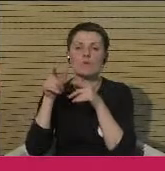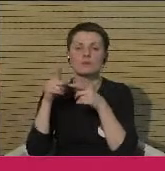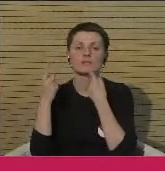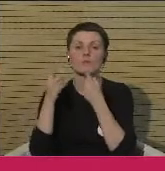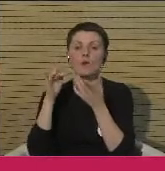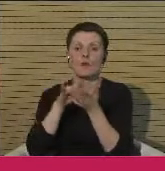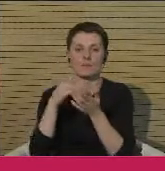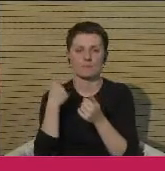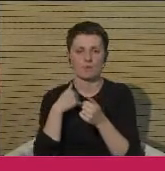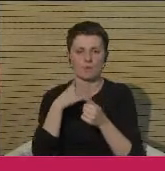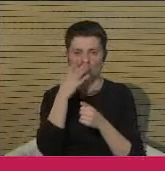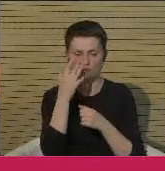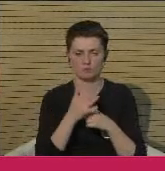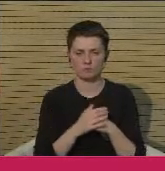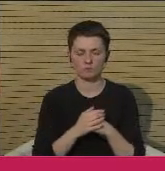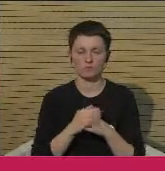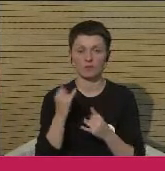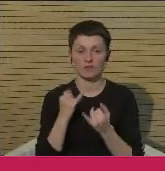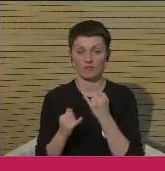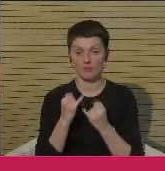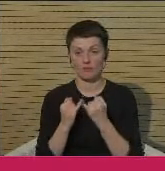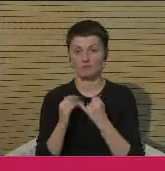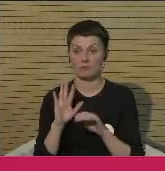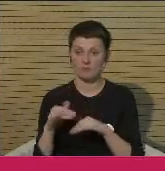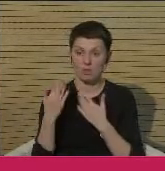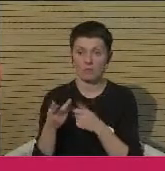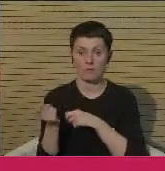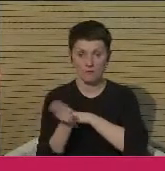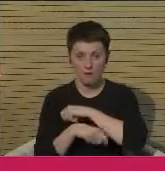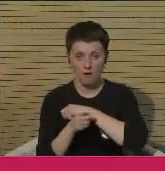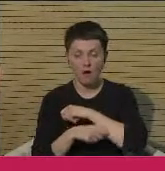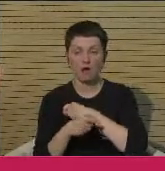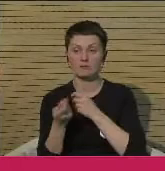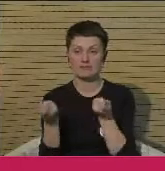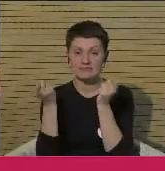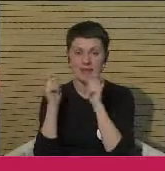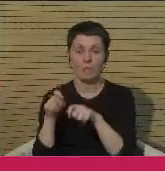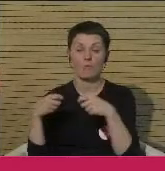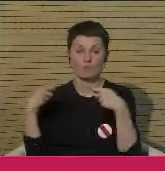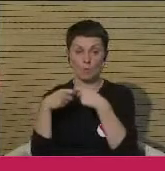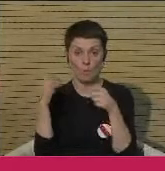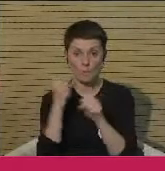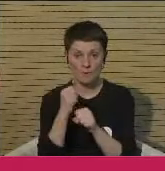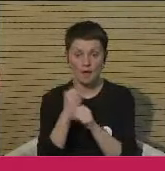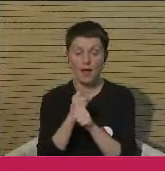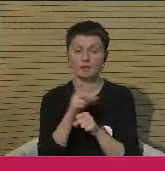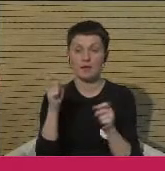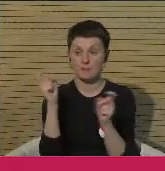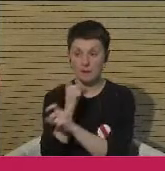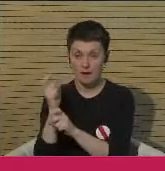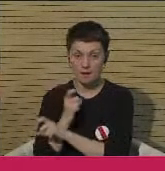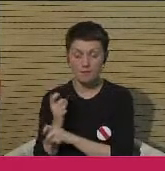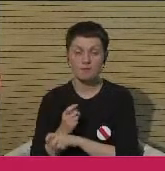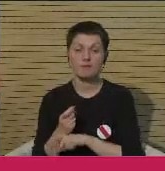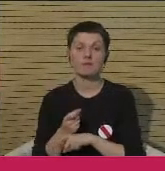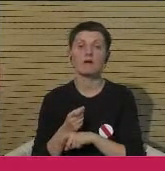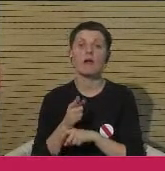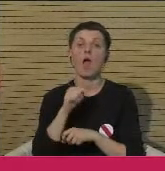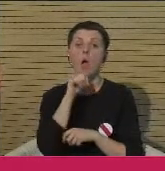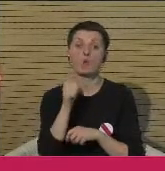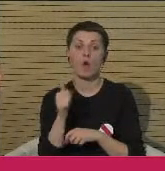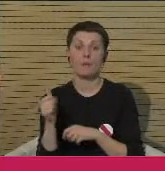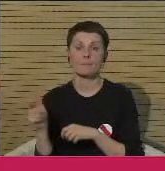that the German policy will not become victim of the situation in Belarus. Because when you put sanctions, when you try to